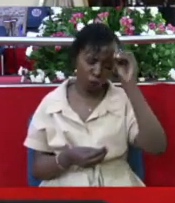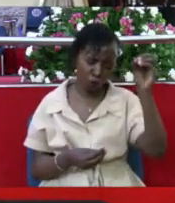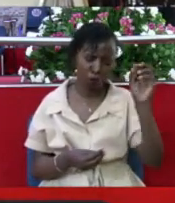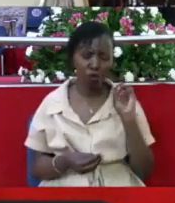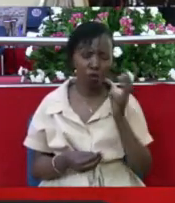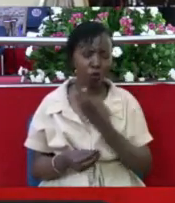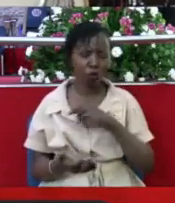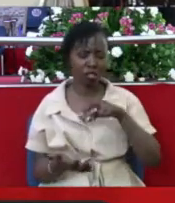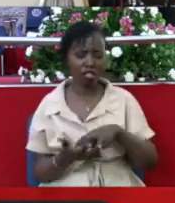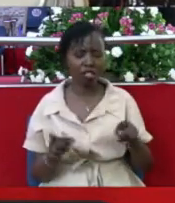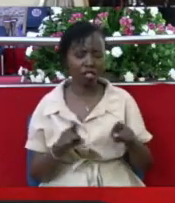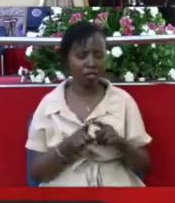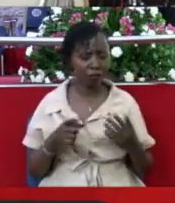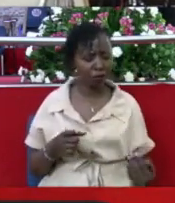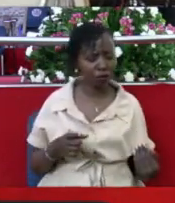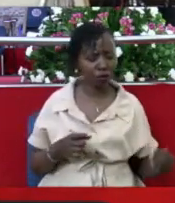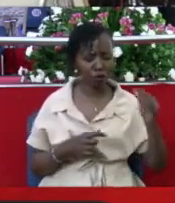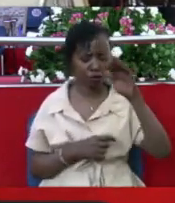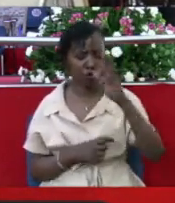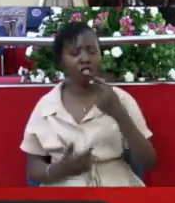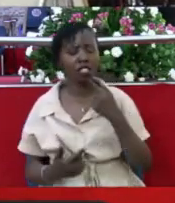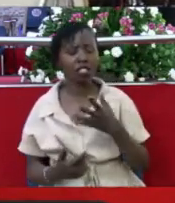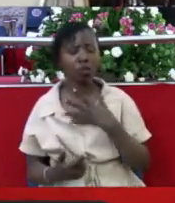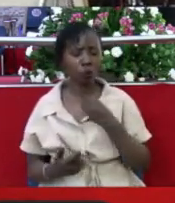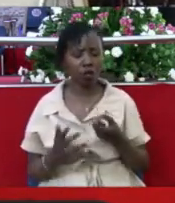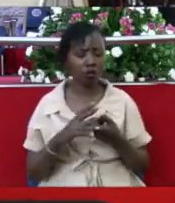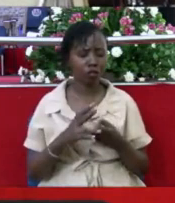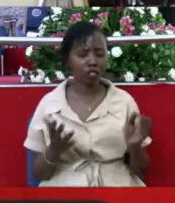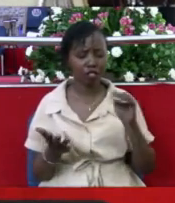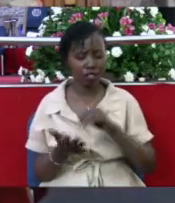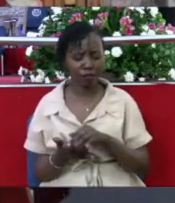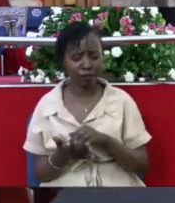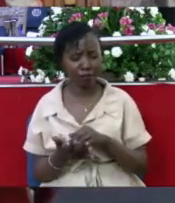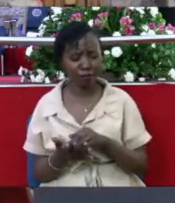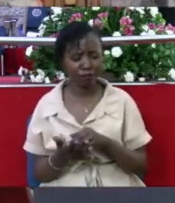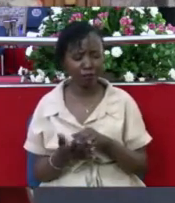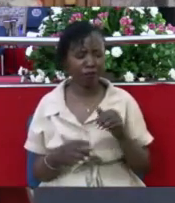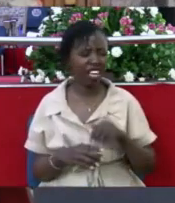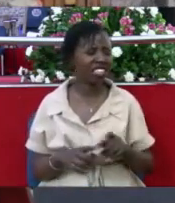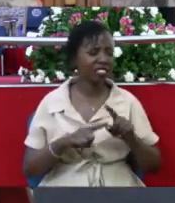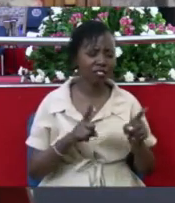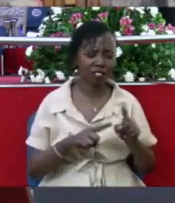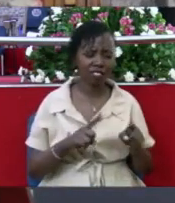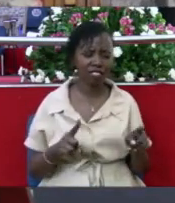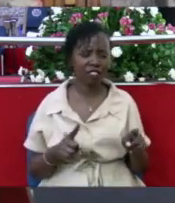children saying we need a restart in different areas of our